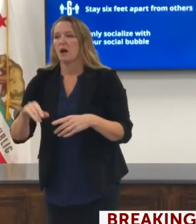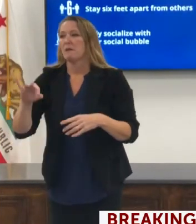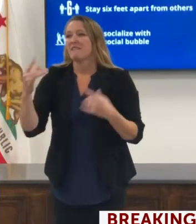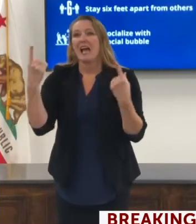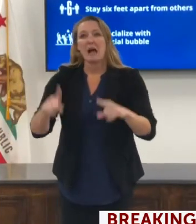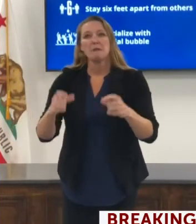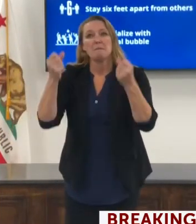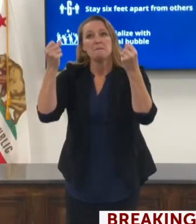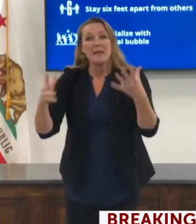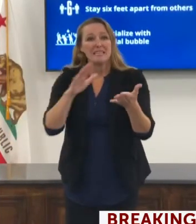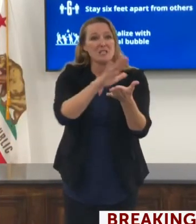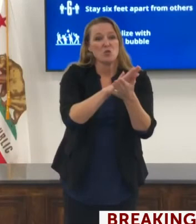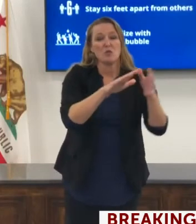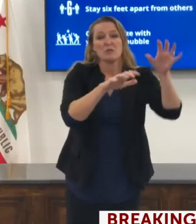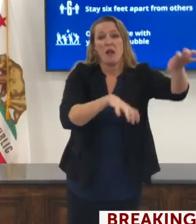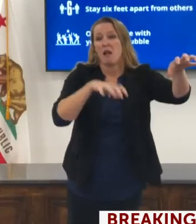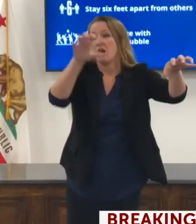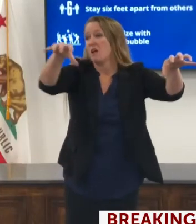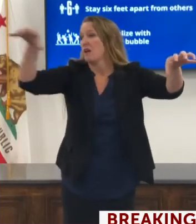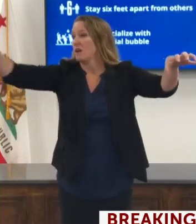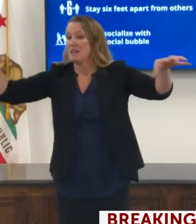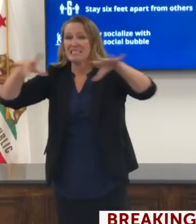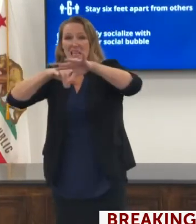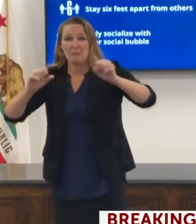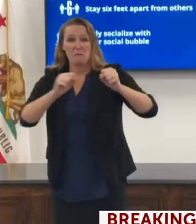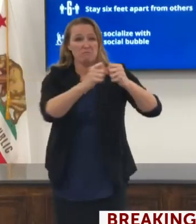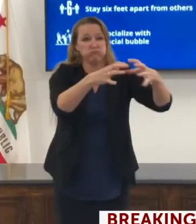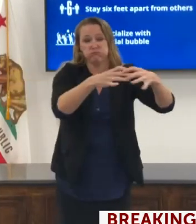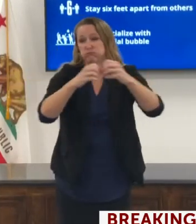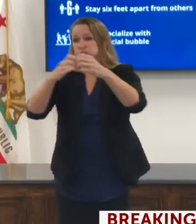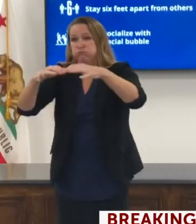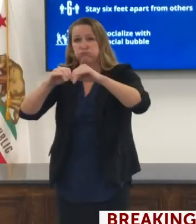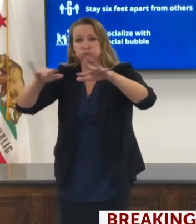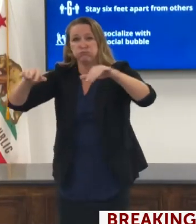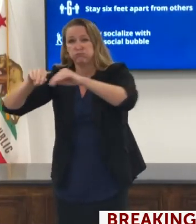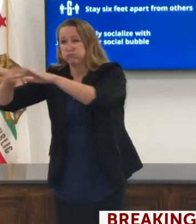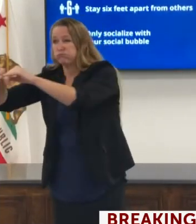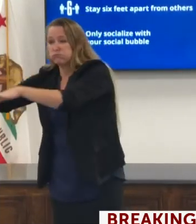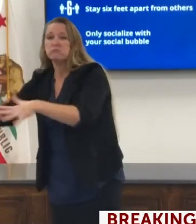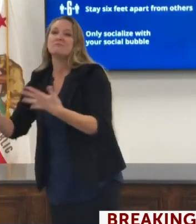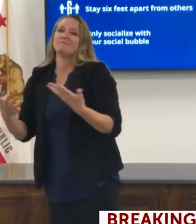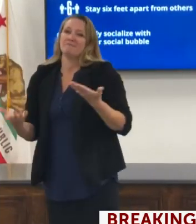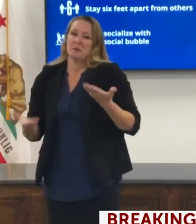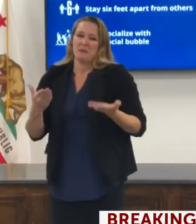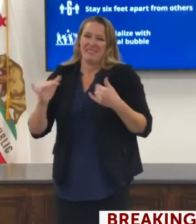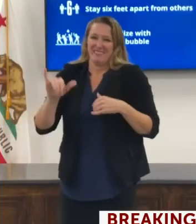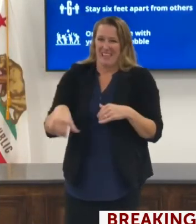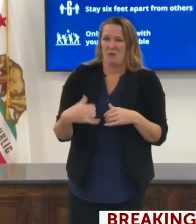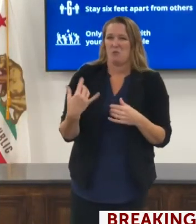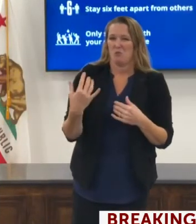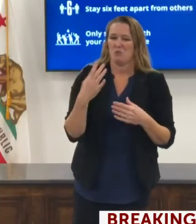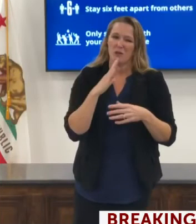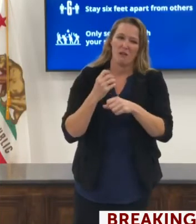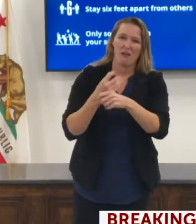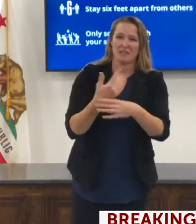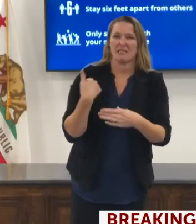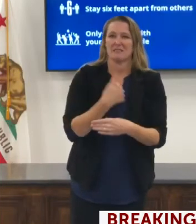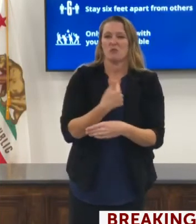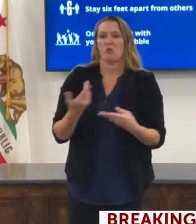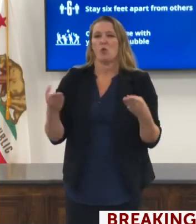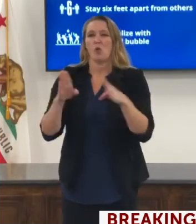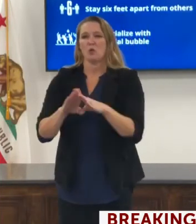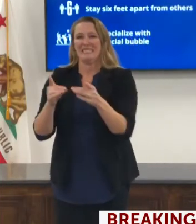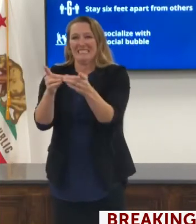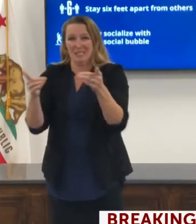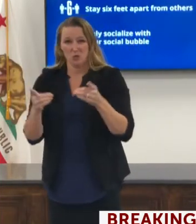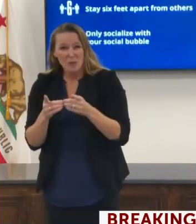time, 25% of the schools in the district would be a sentinel metric for consideration of closing the district at that